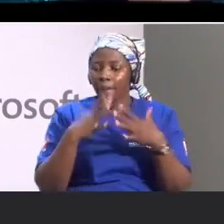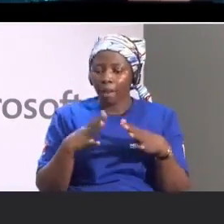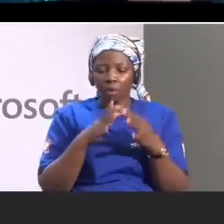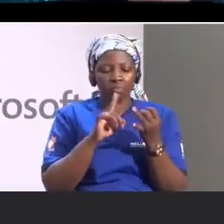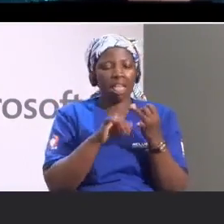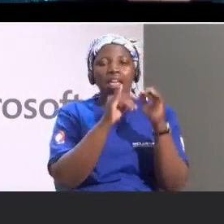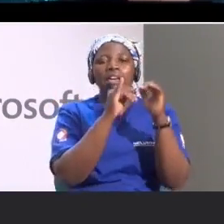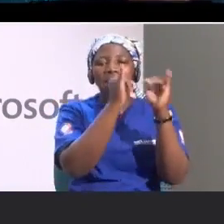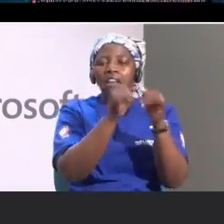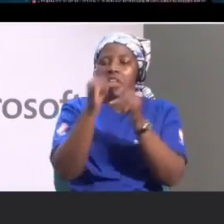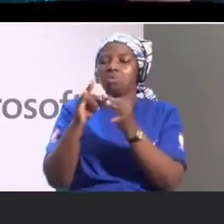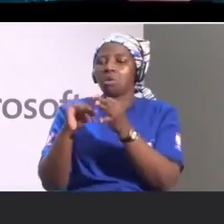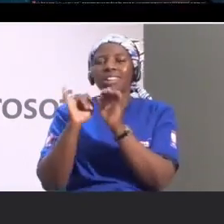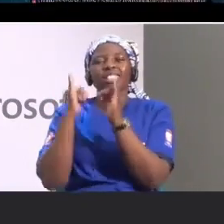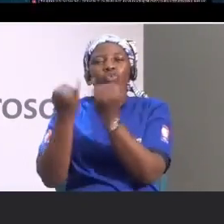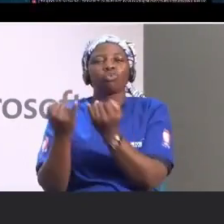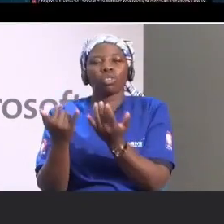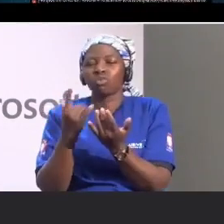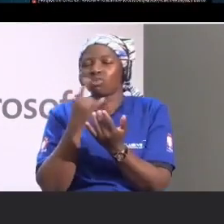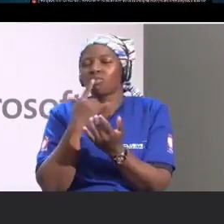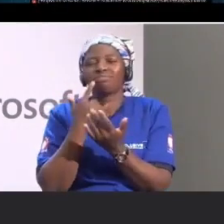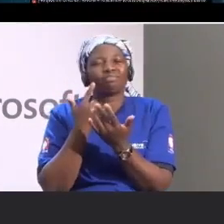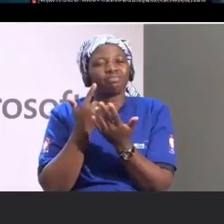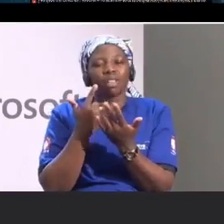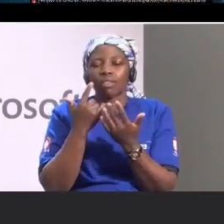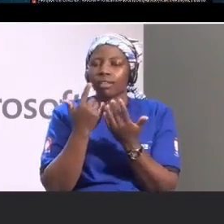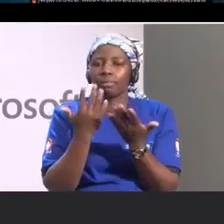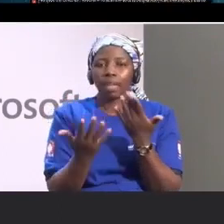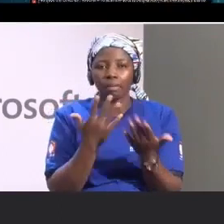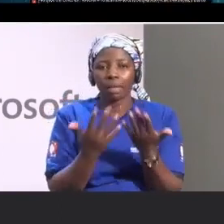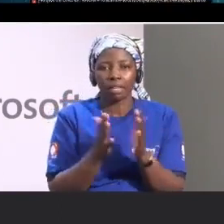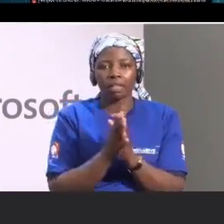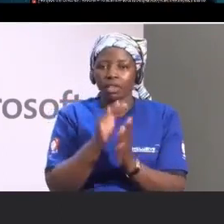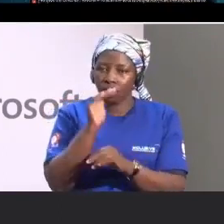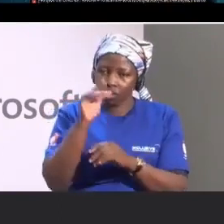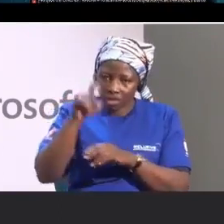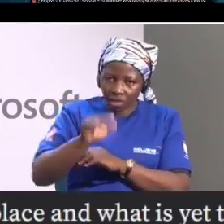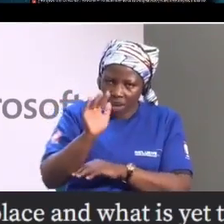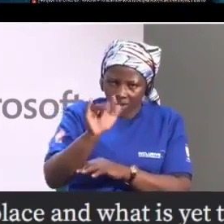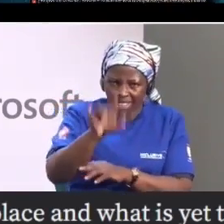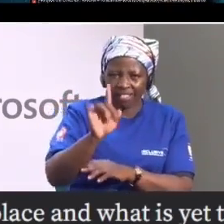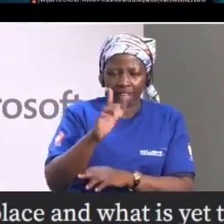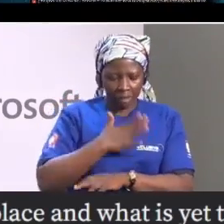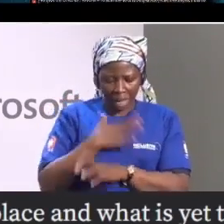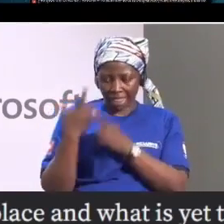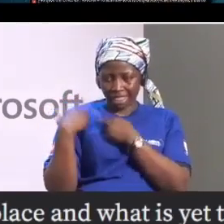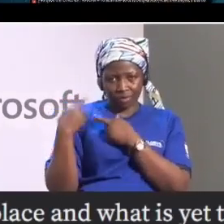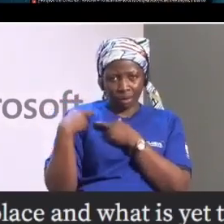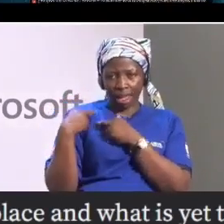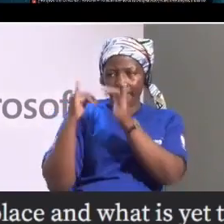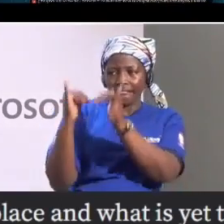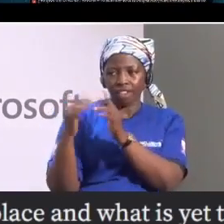individuals, institutions, and so forth. So you might need to ask yourself, what is my role, individual